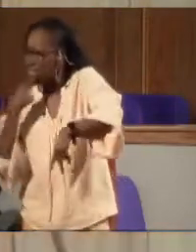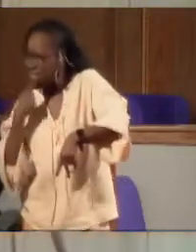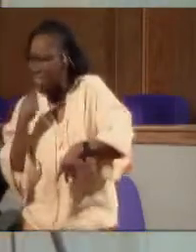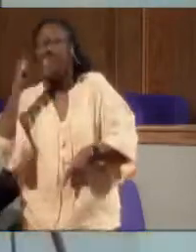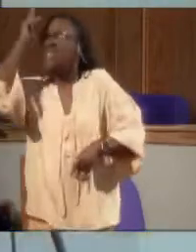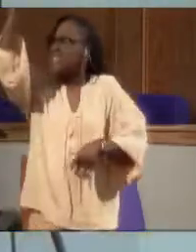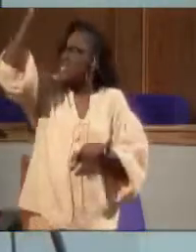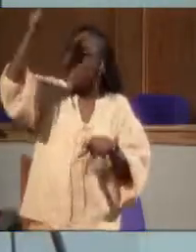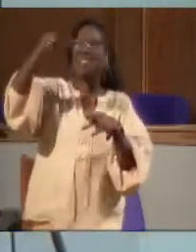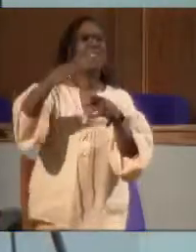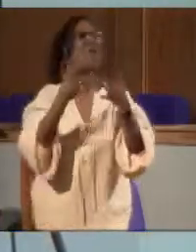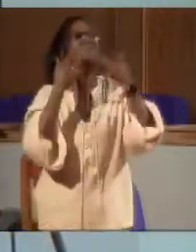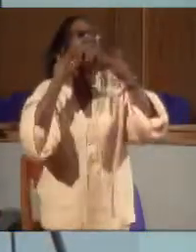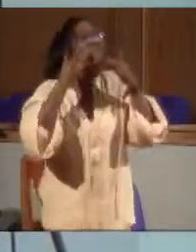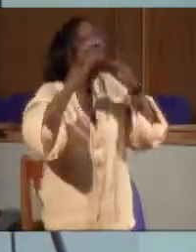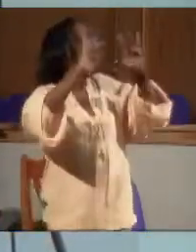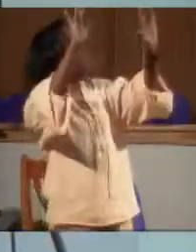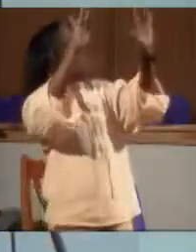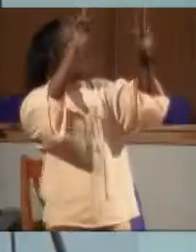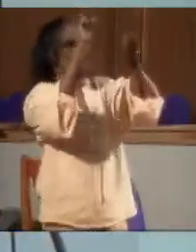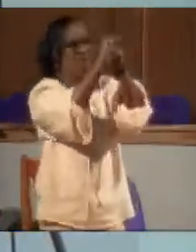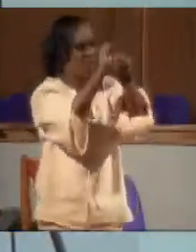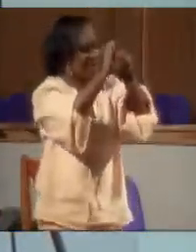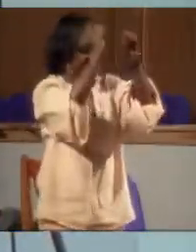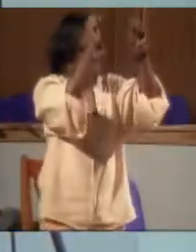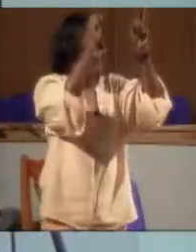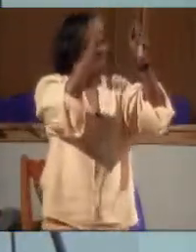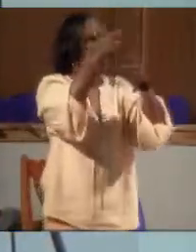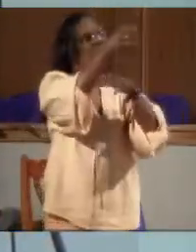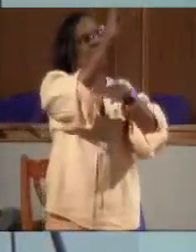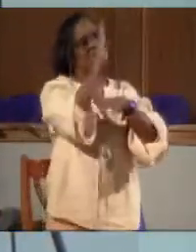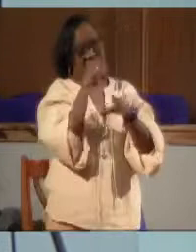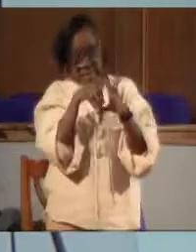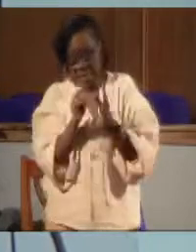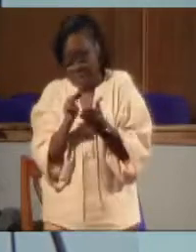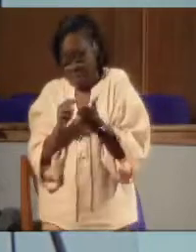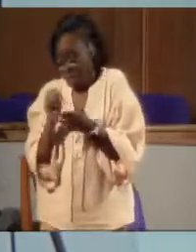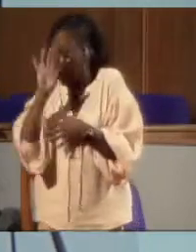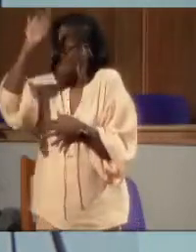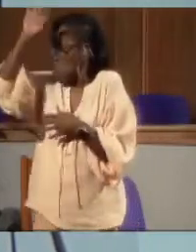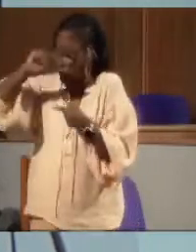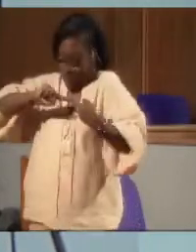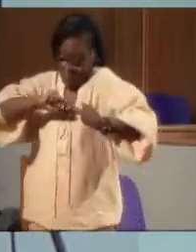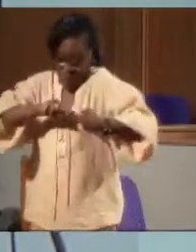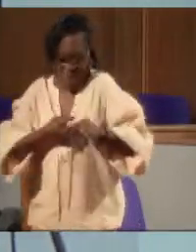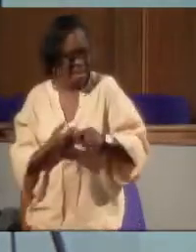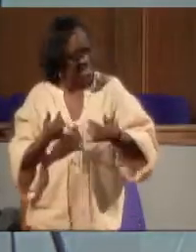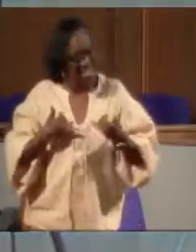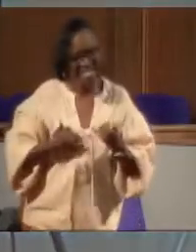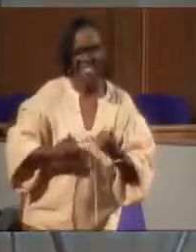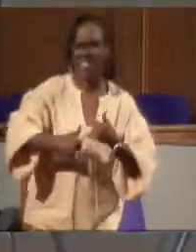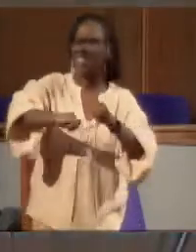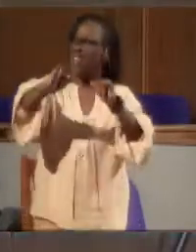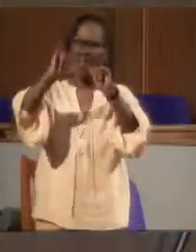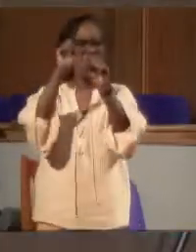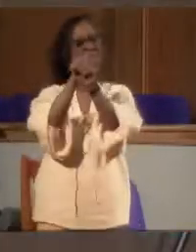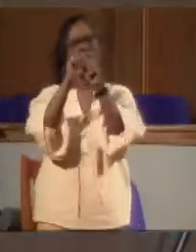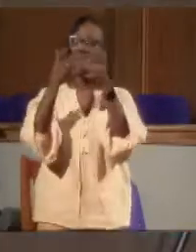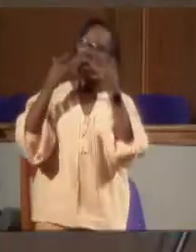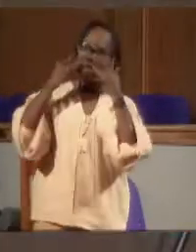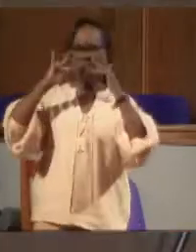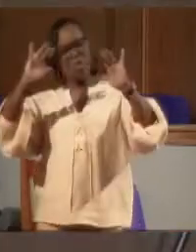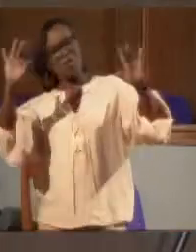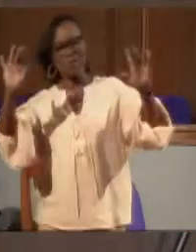he a miracle working God? Even in the midst of your pain and your anguish, he's still a miracle working